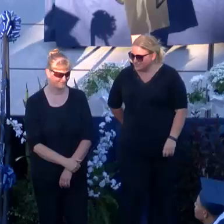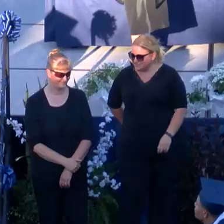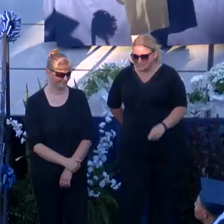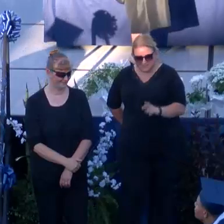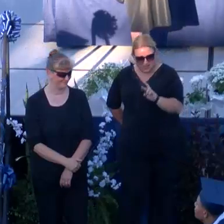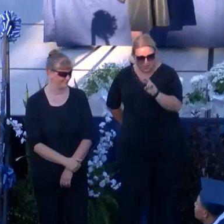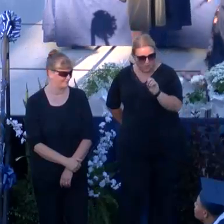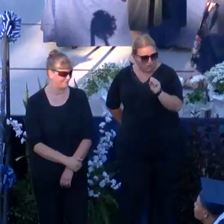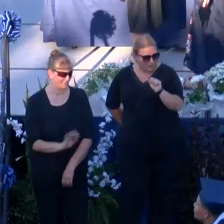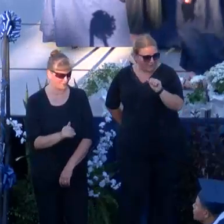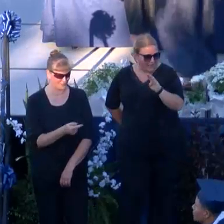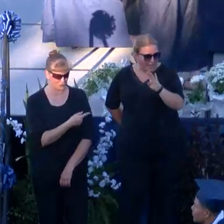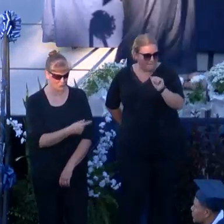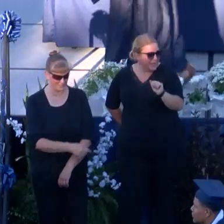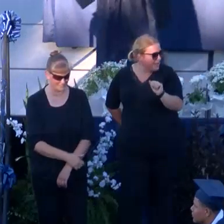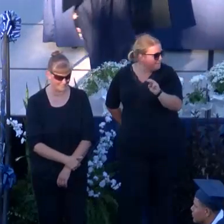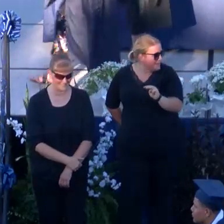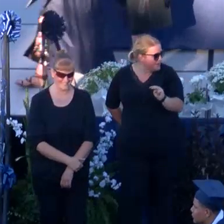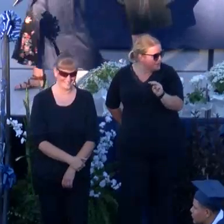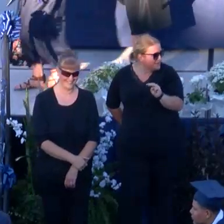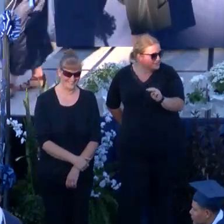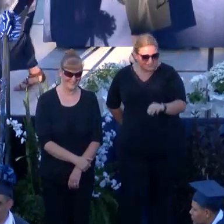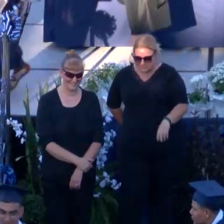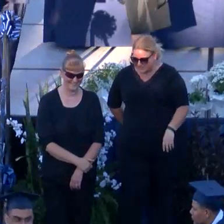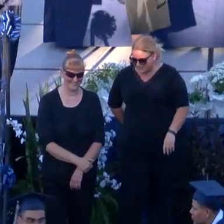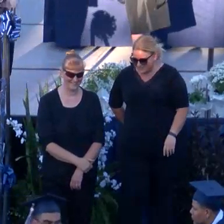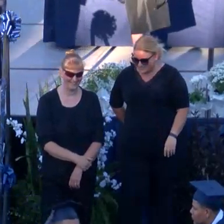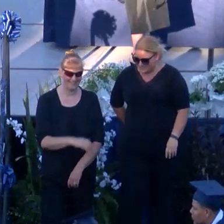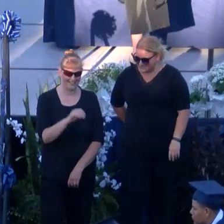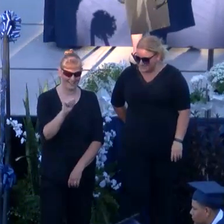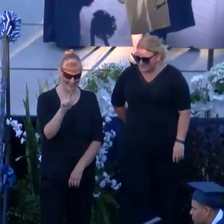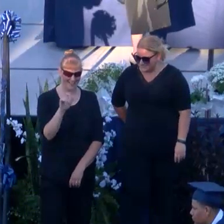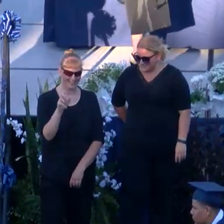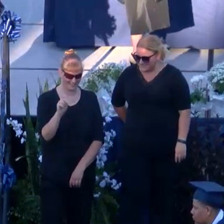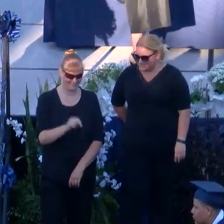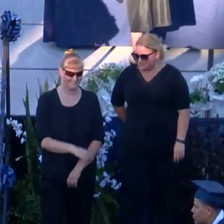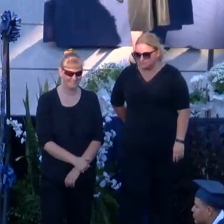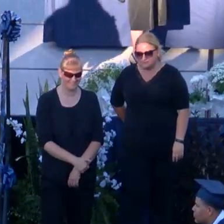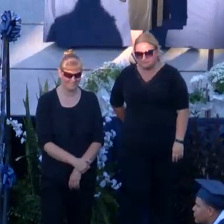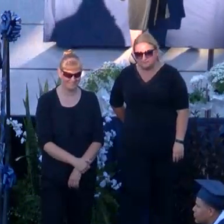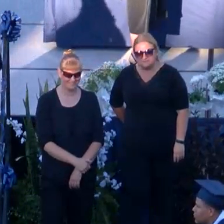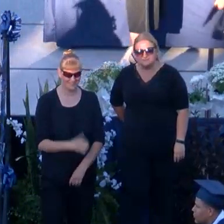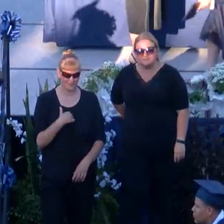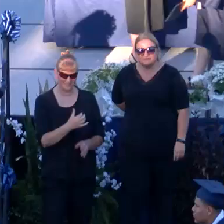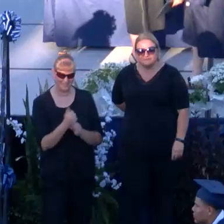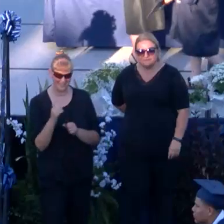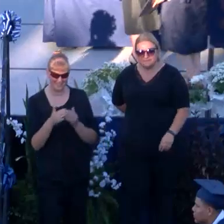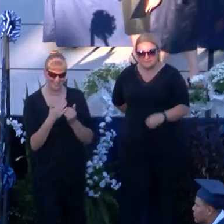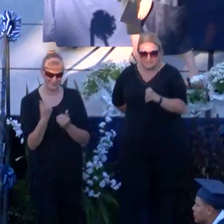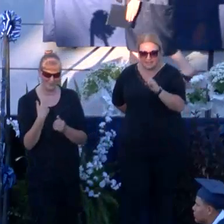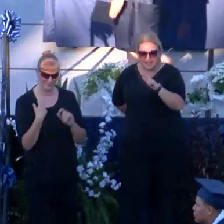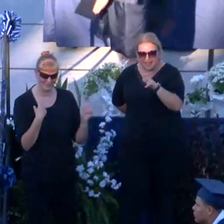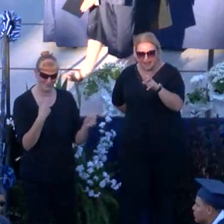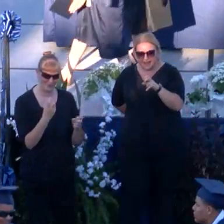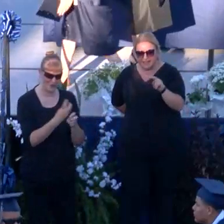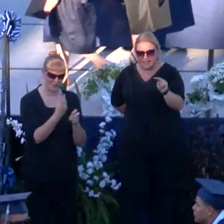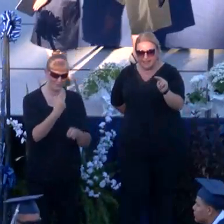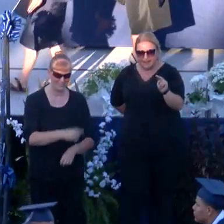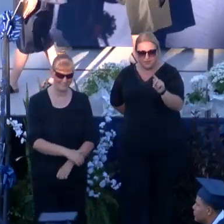Rosalba Estrada Mendoza. Evelyn Sanchez. Eileen